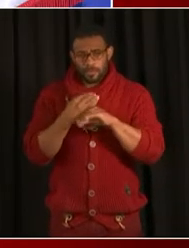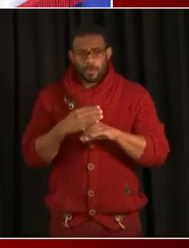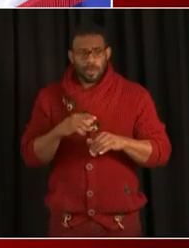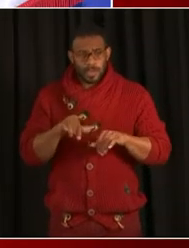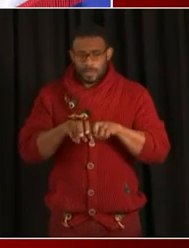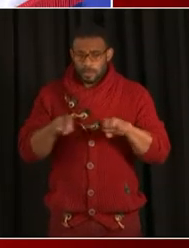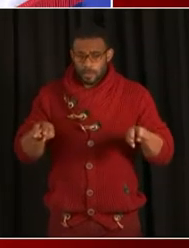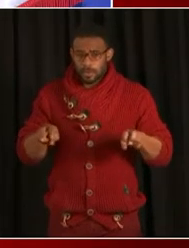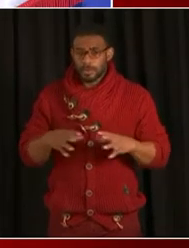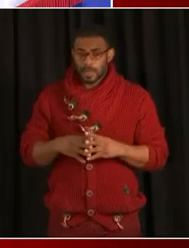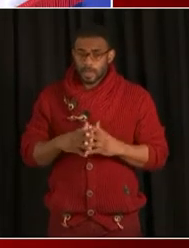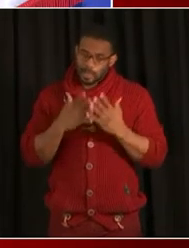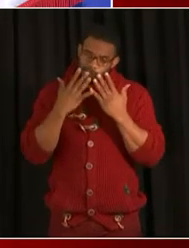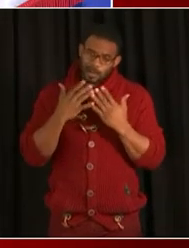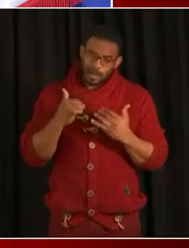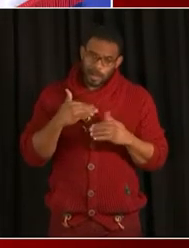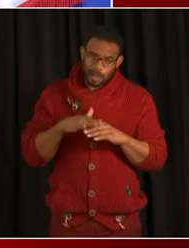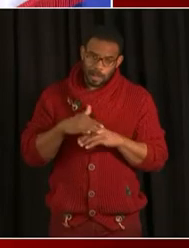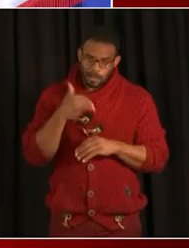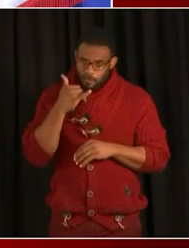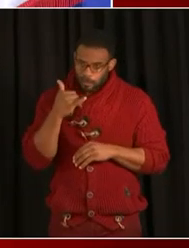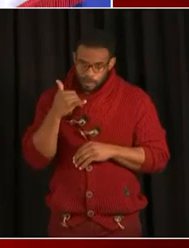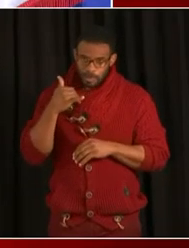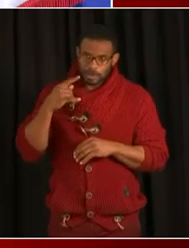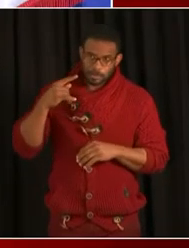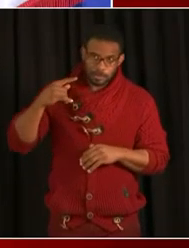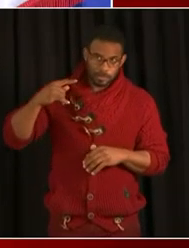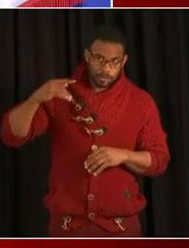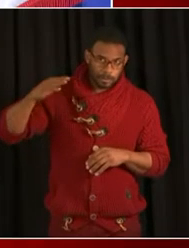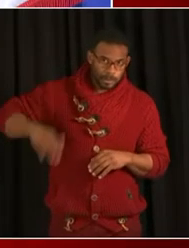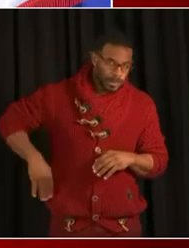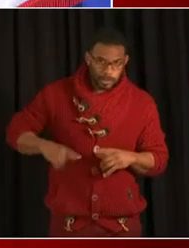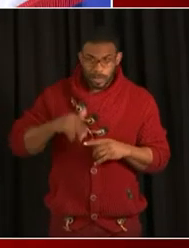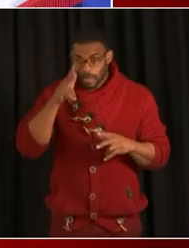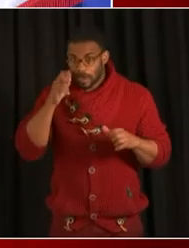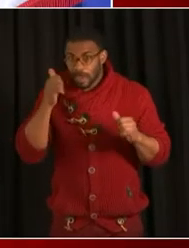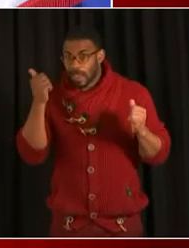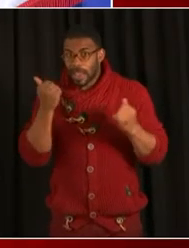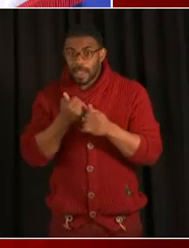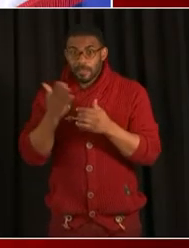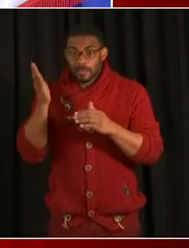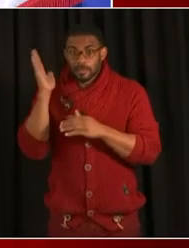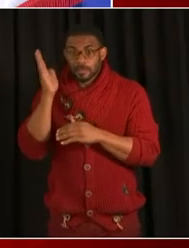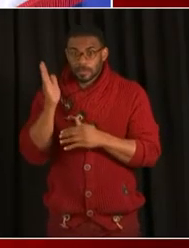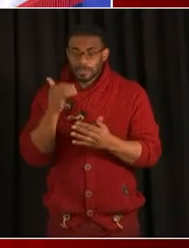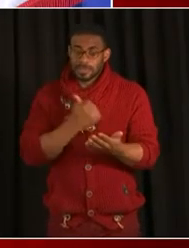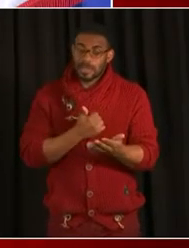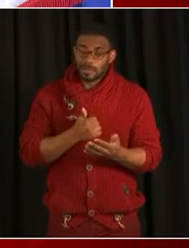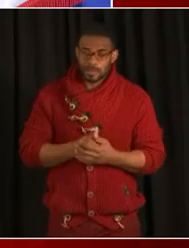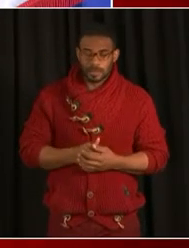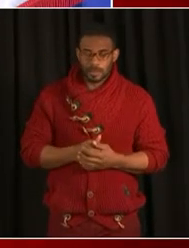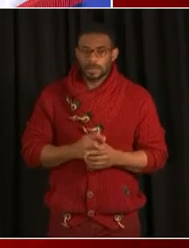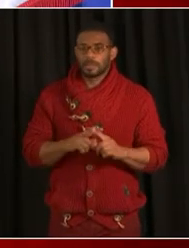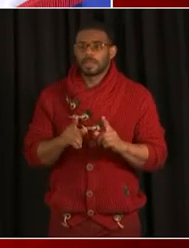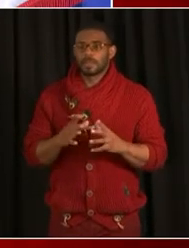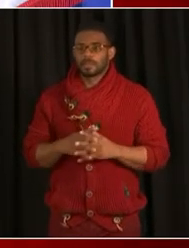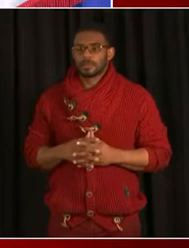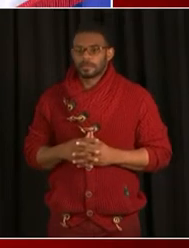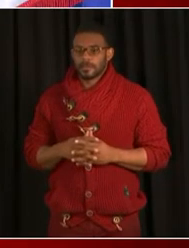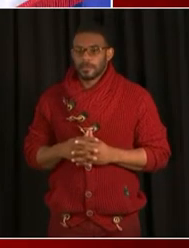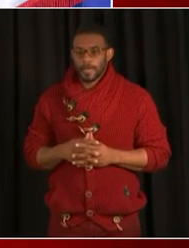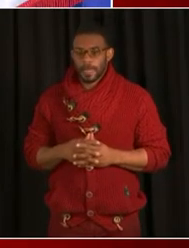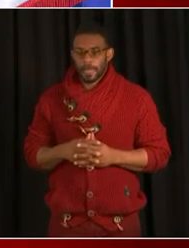forum. And unfortunately, I got on the phone call too late to hear what the actual program was about.